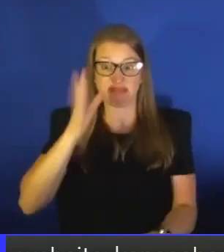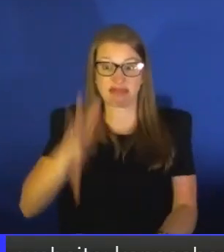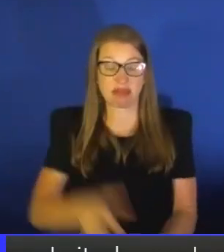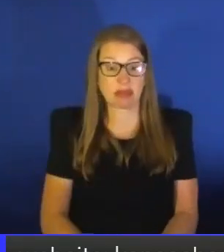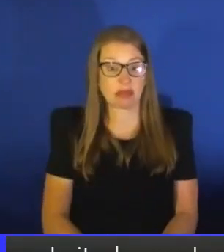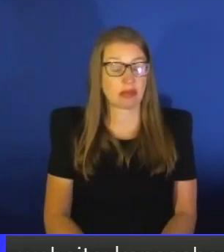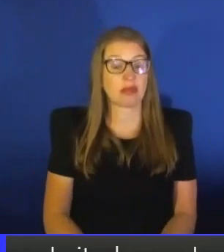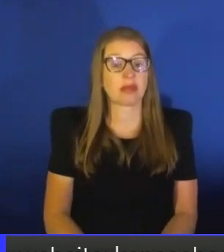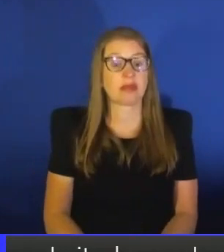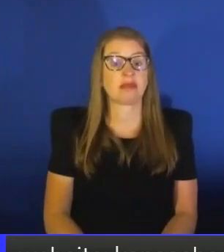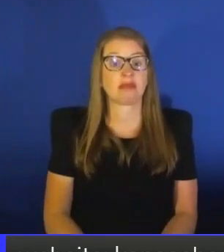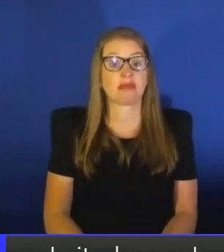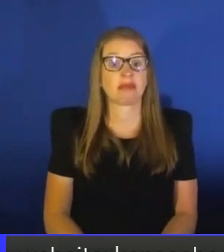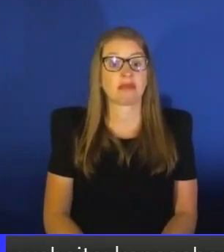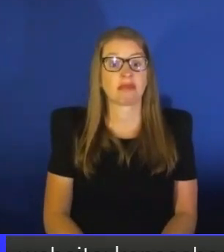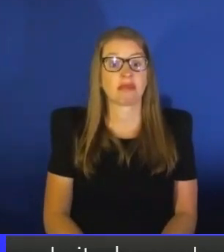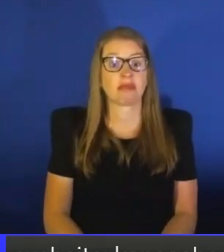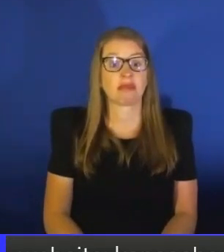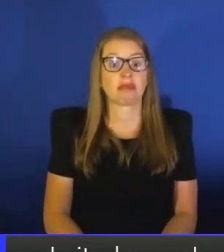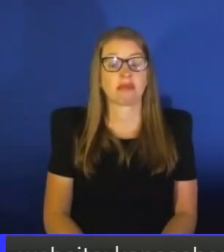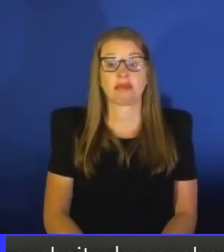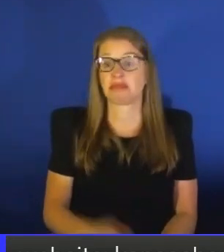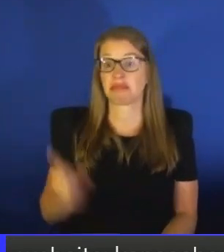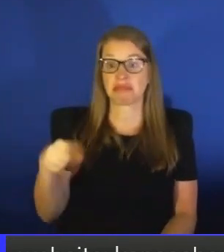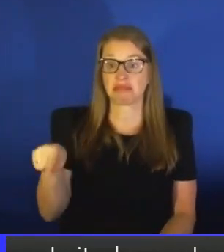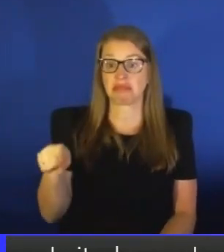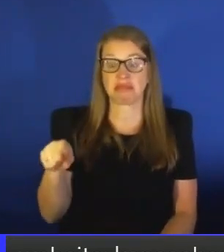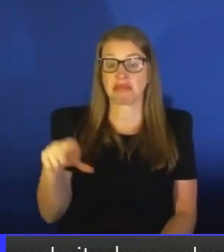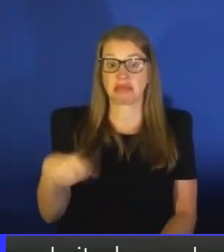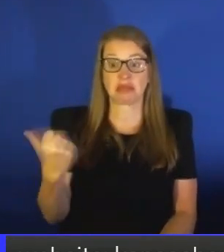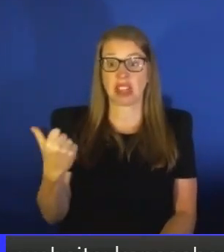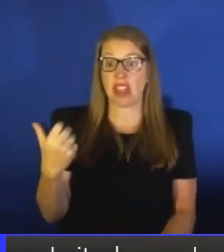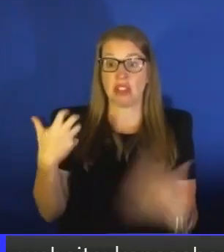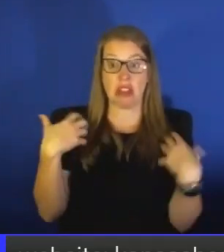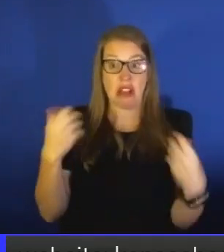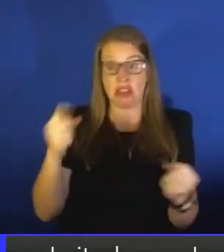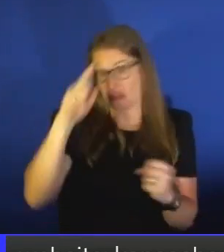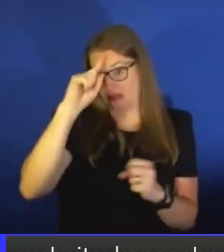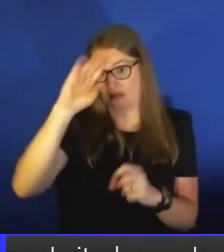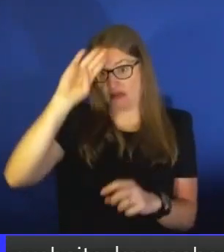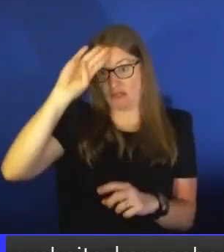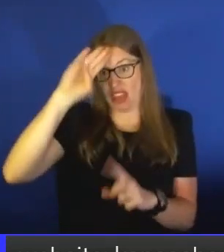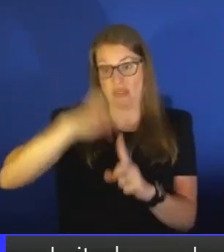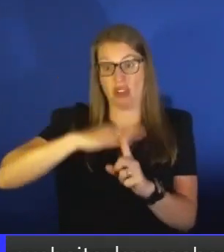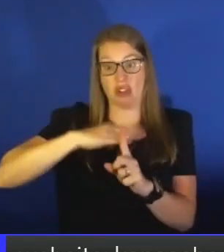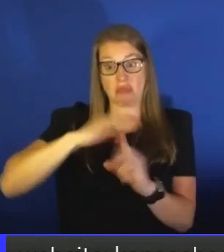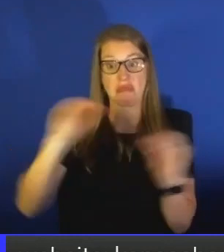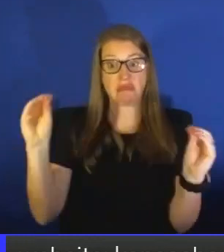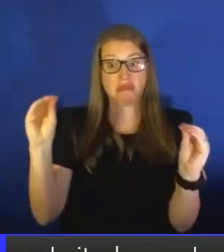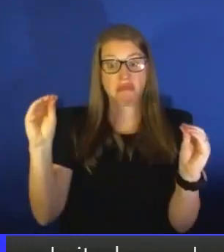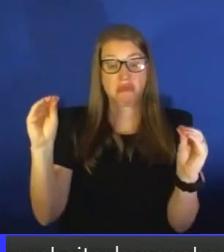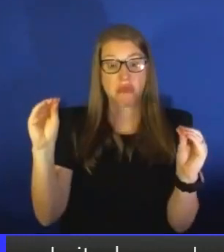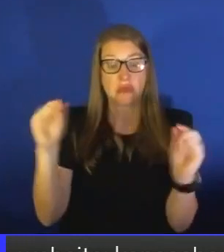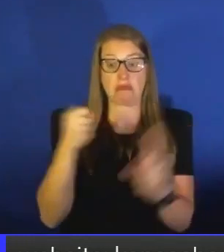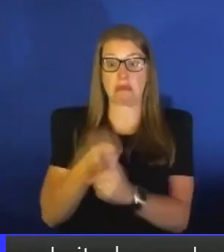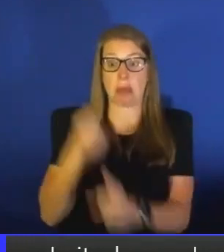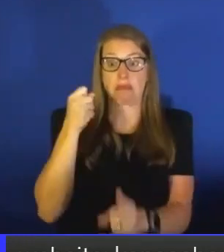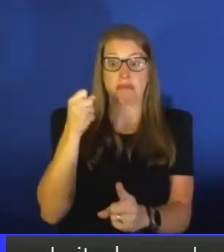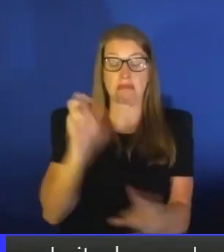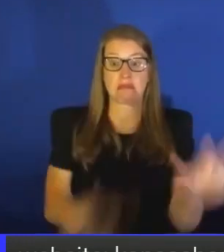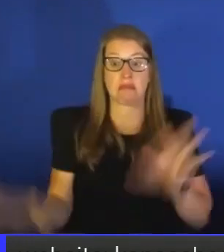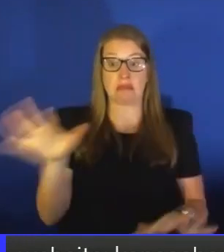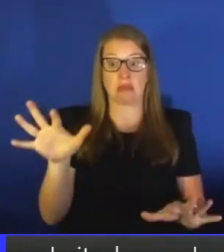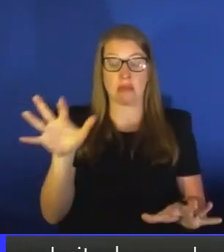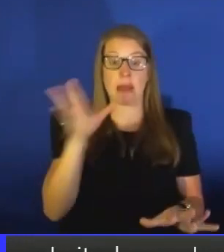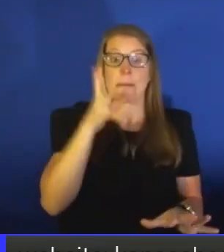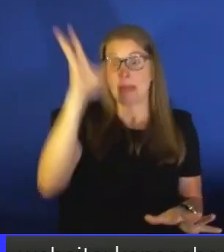There's no other thing that's actively going on, no other health, no fever, no other thing, and it just kind of comes out of the blue. And like I said, it quite often can be very traumatizing